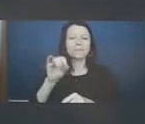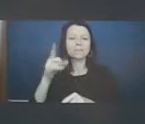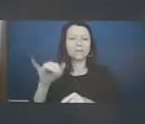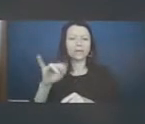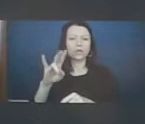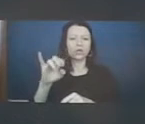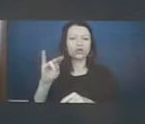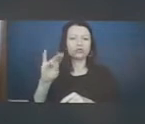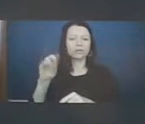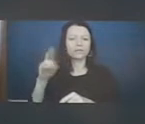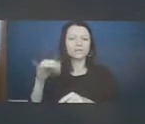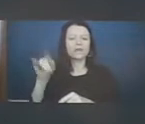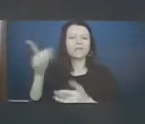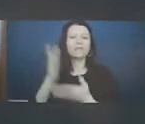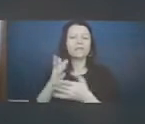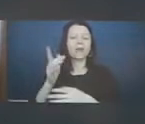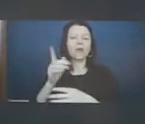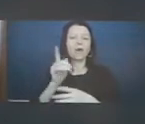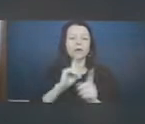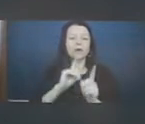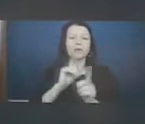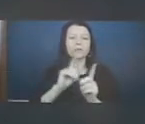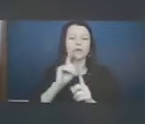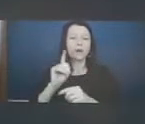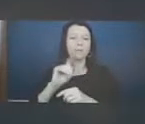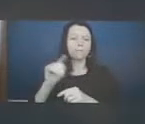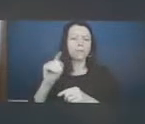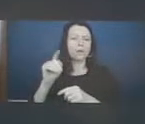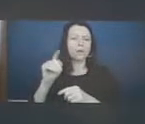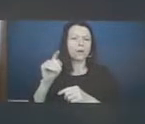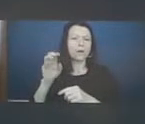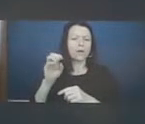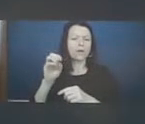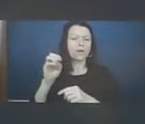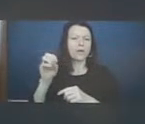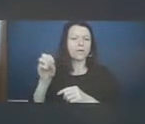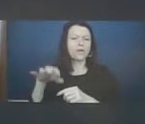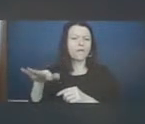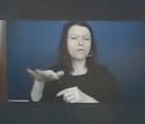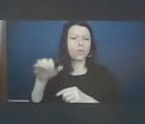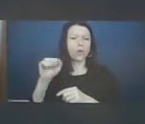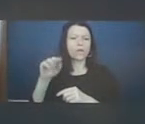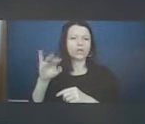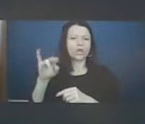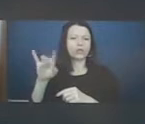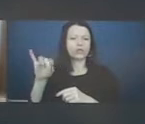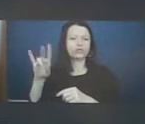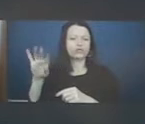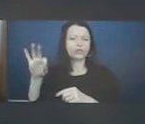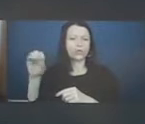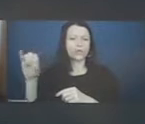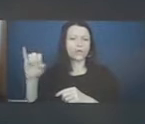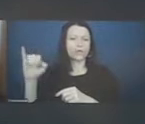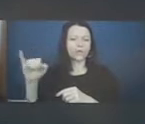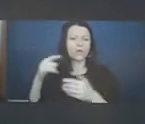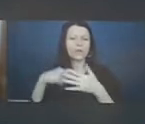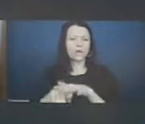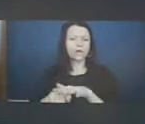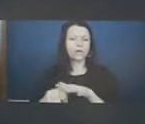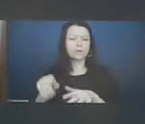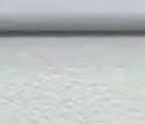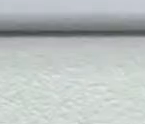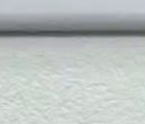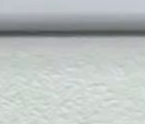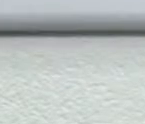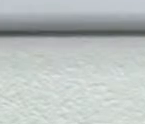Serhiy Nizhynskyi. He's the senior legal advisor to the deputy minister of social policy for European and